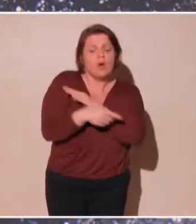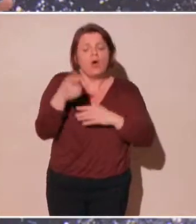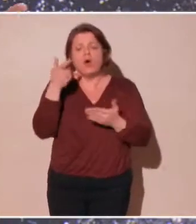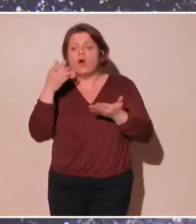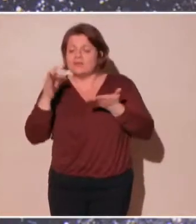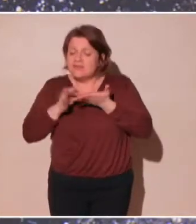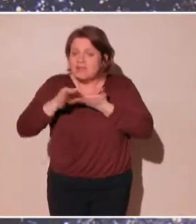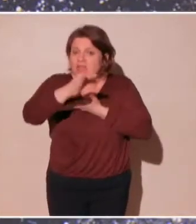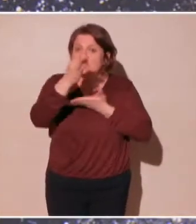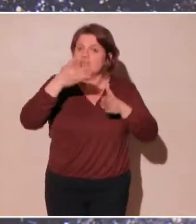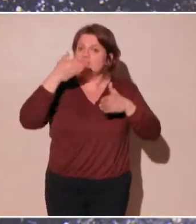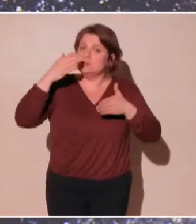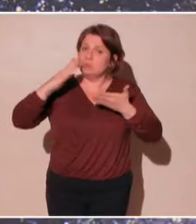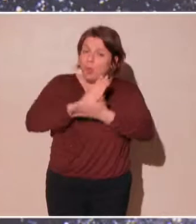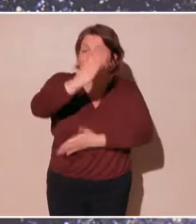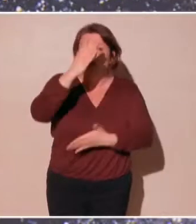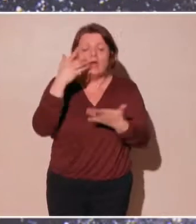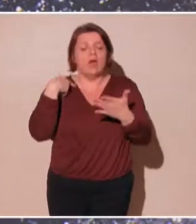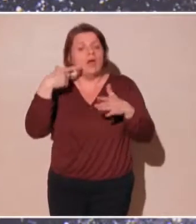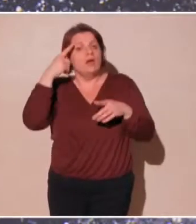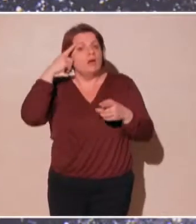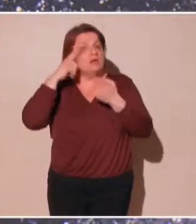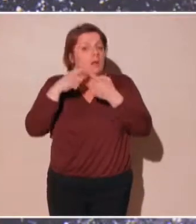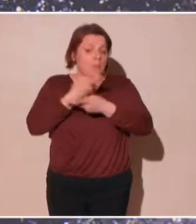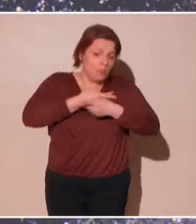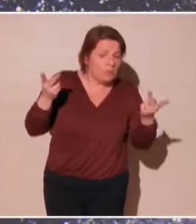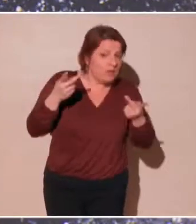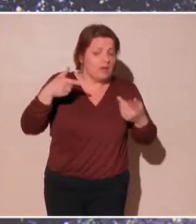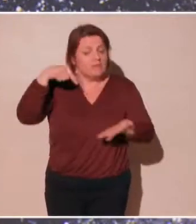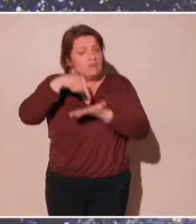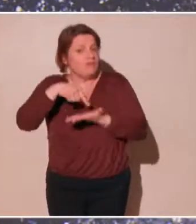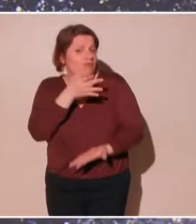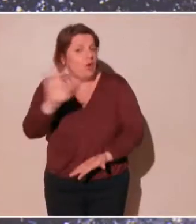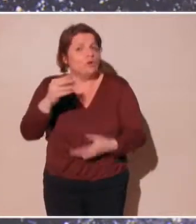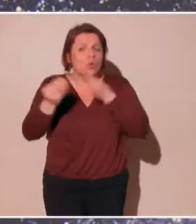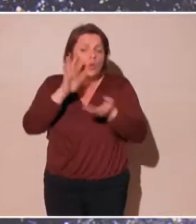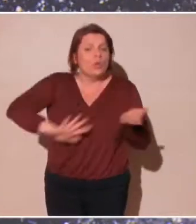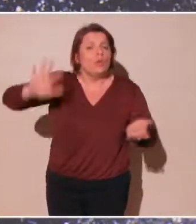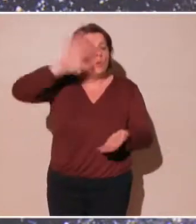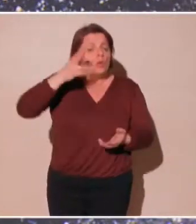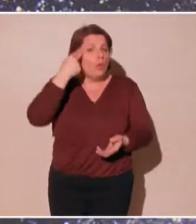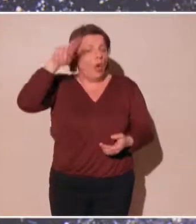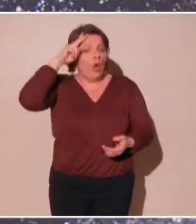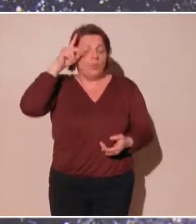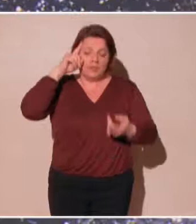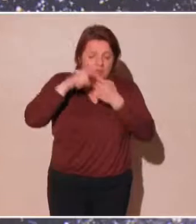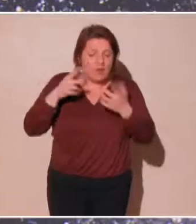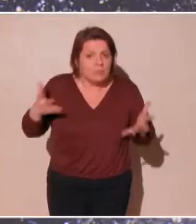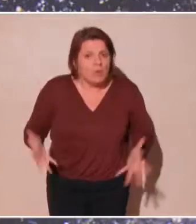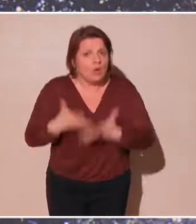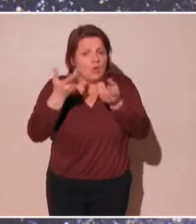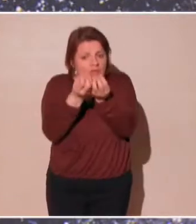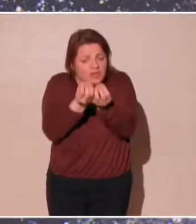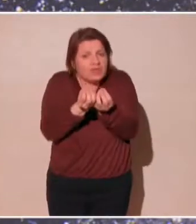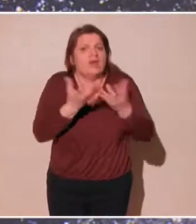concerning funding and financing. This has got to be public and private, in France and Europe. So this would